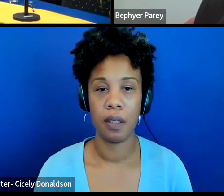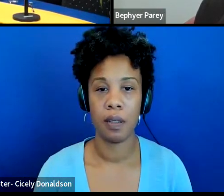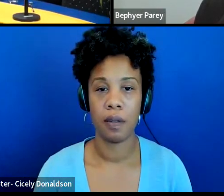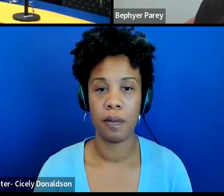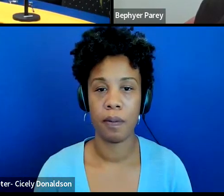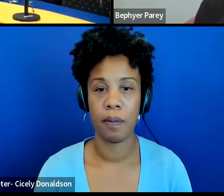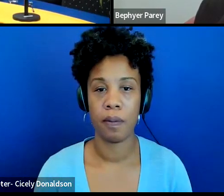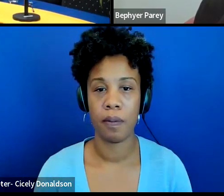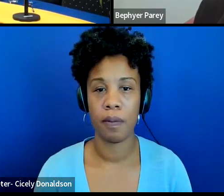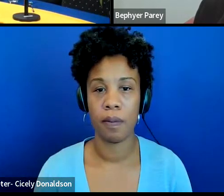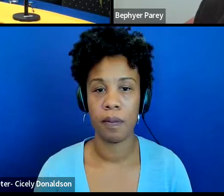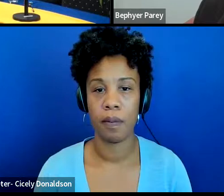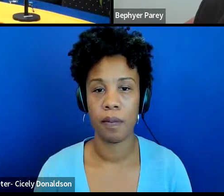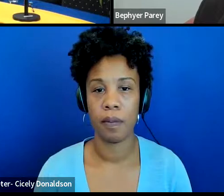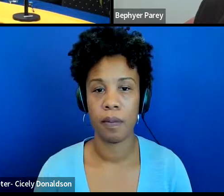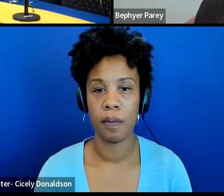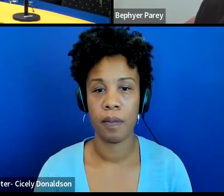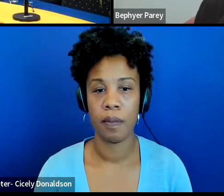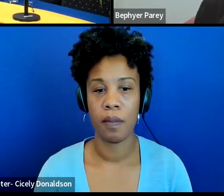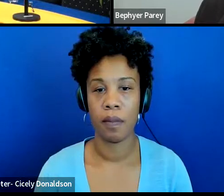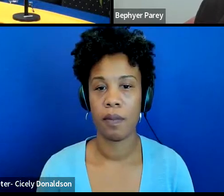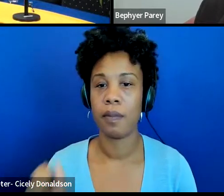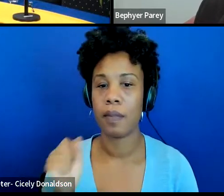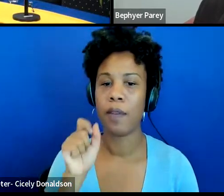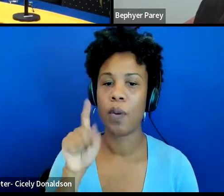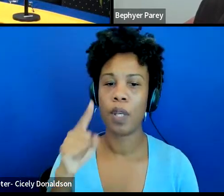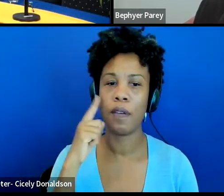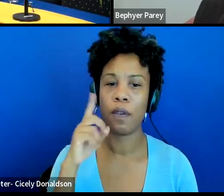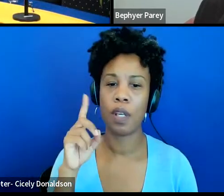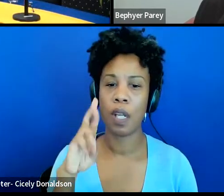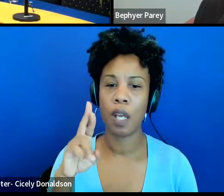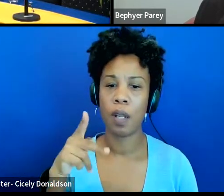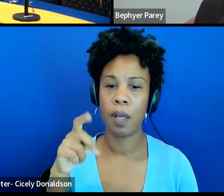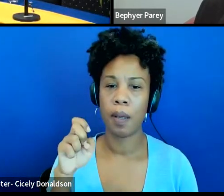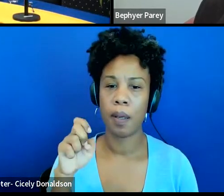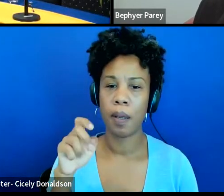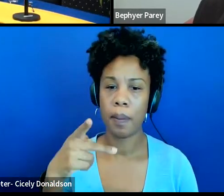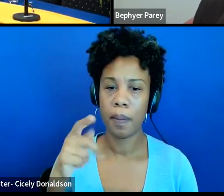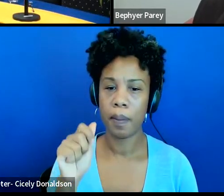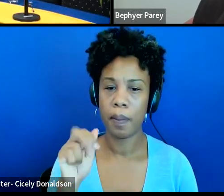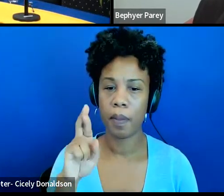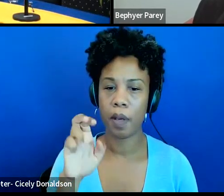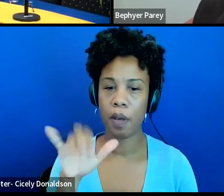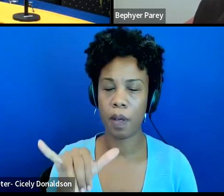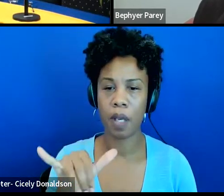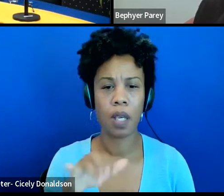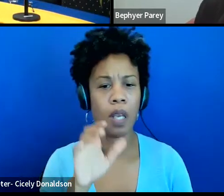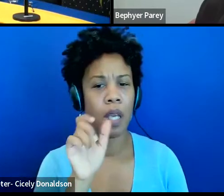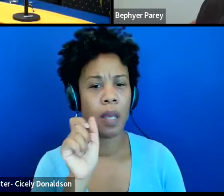I have a question for Dr. Parry. I was wondering if Tobago was included in her study.